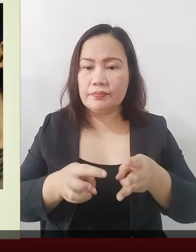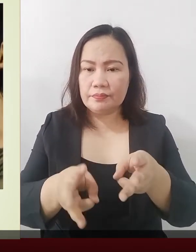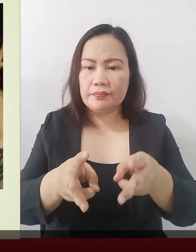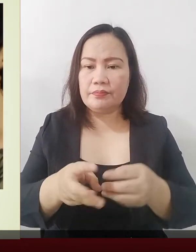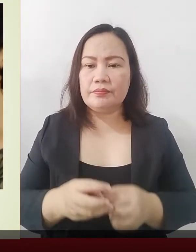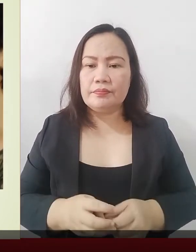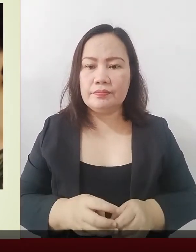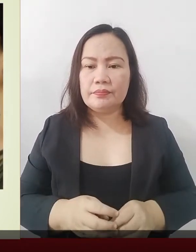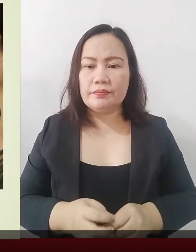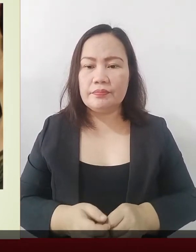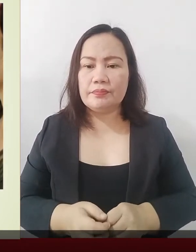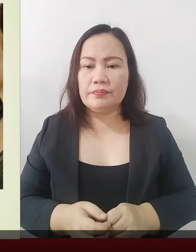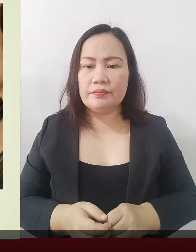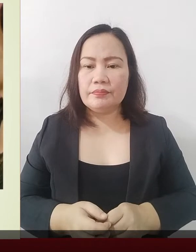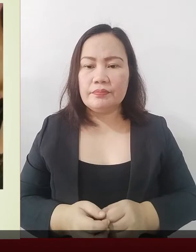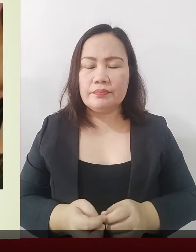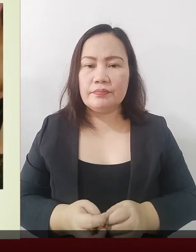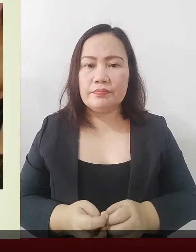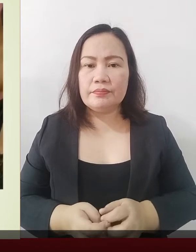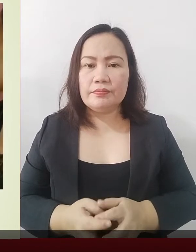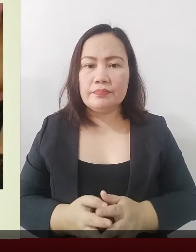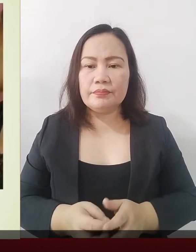method.